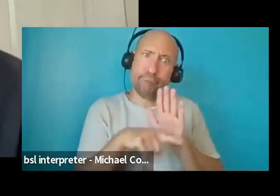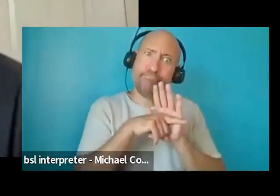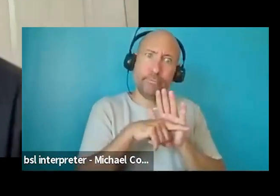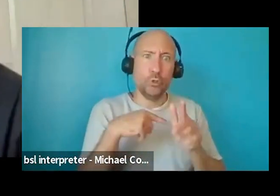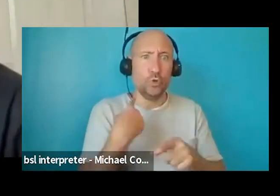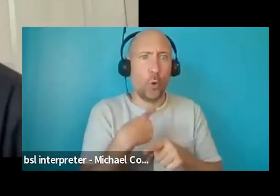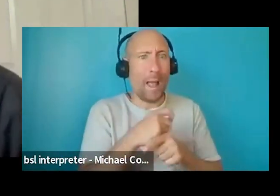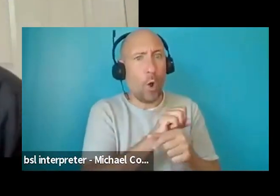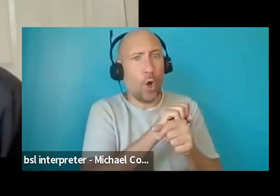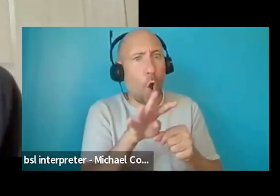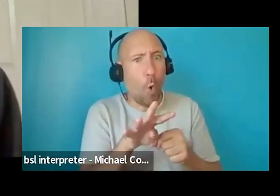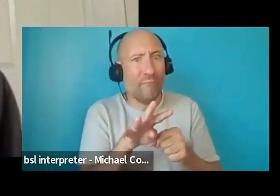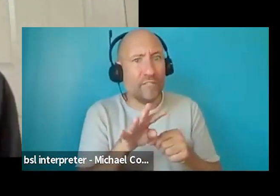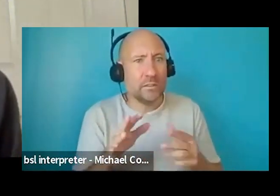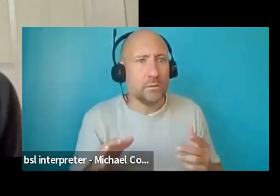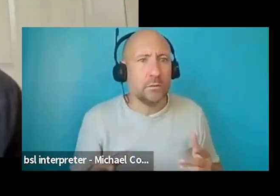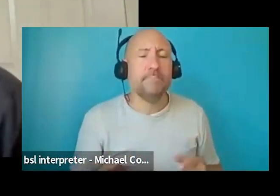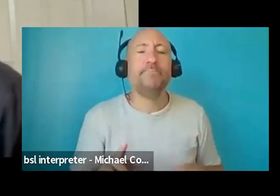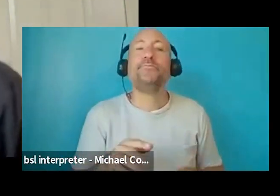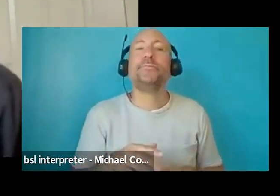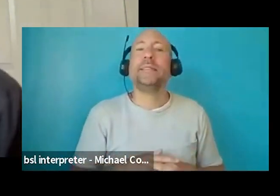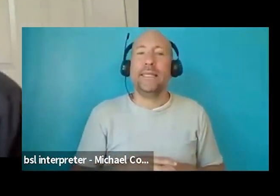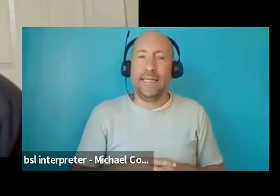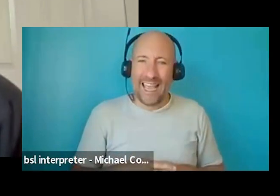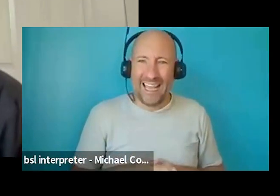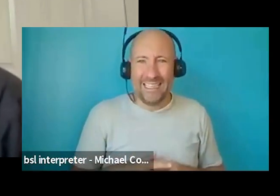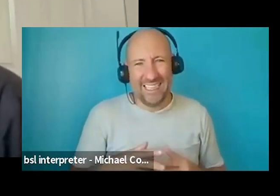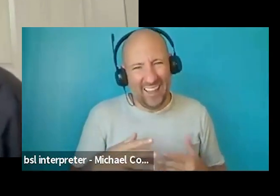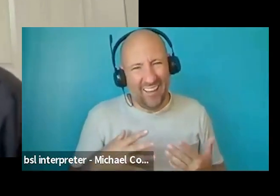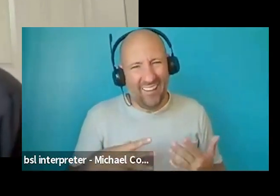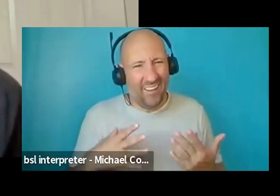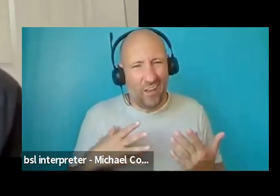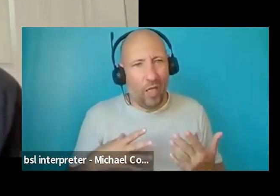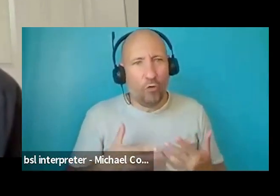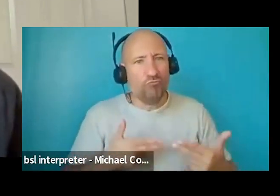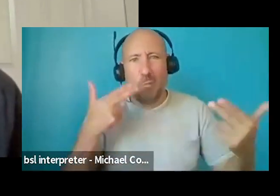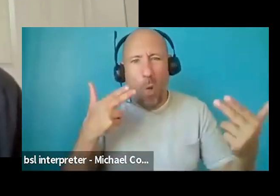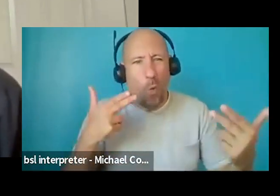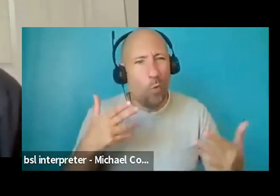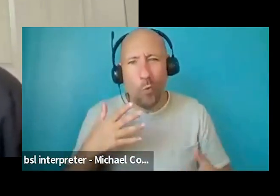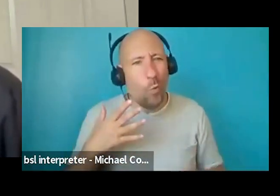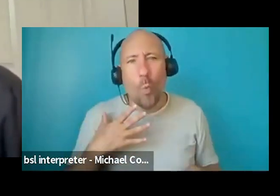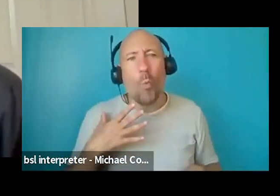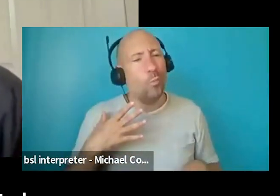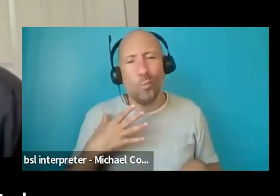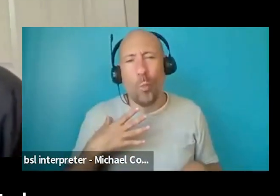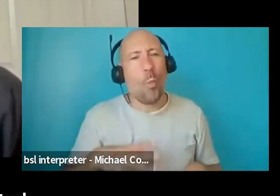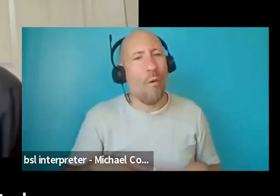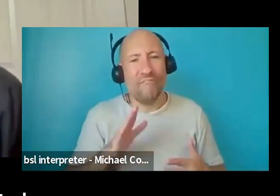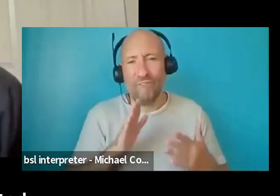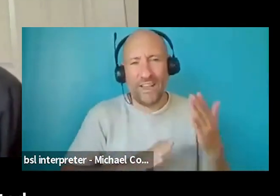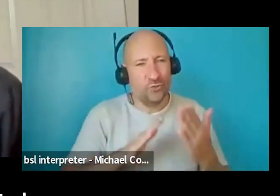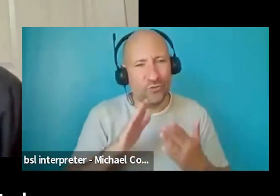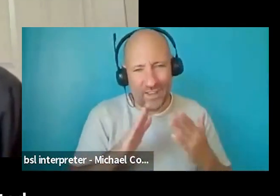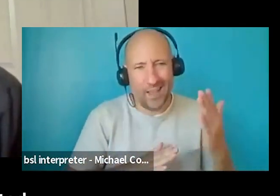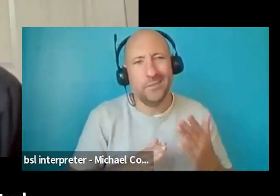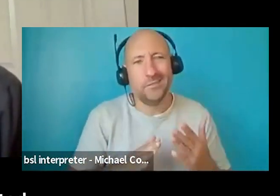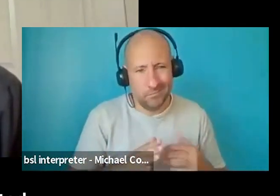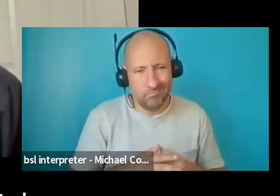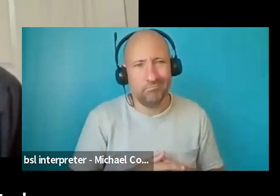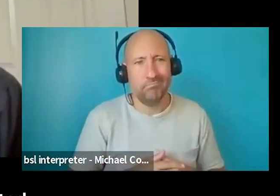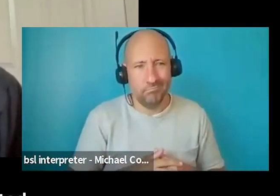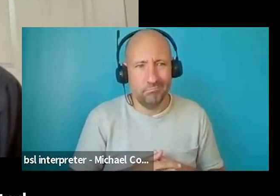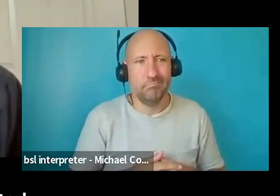we do prefer people to be in face-to-face context or in-person context if possible, but in one of